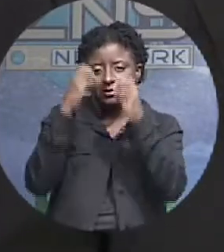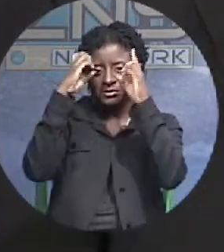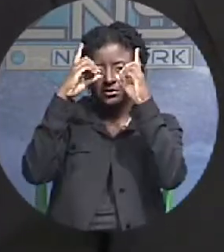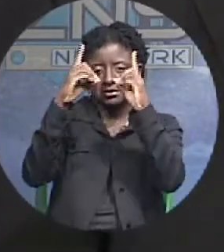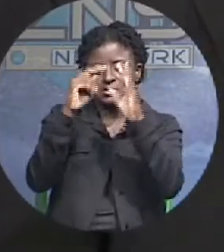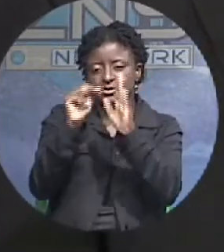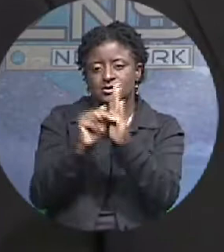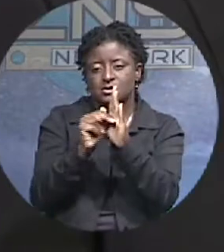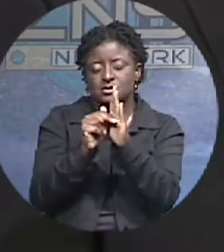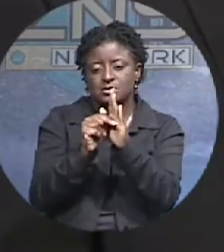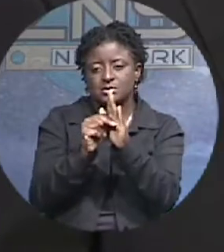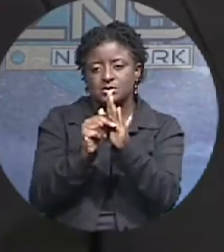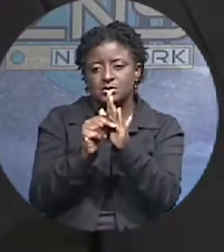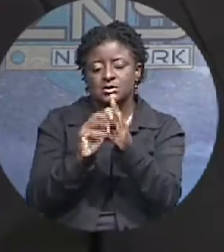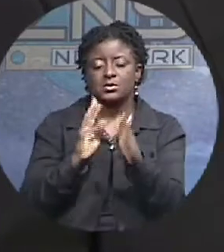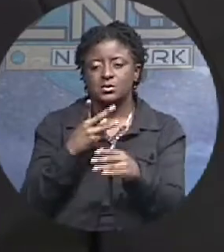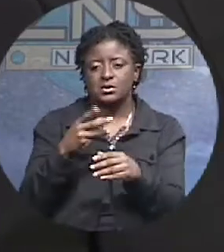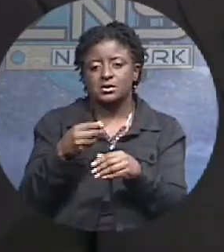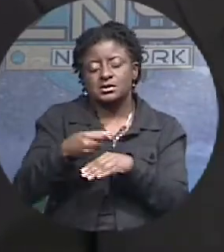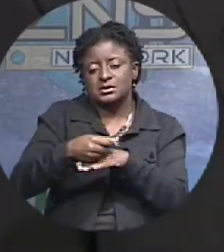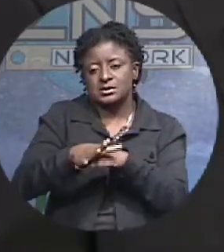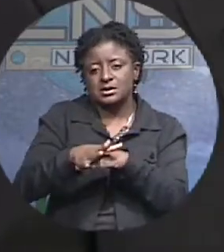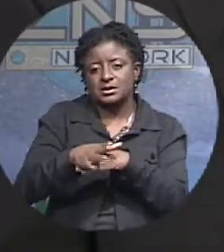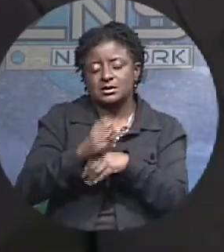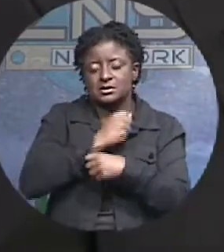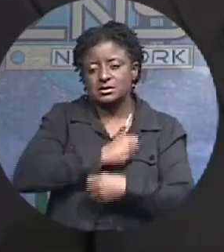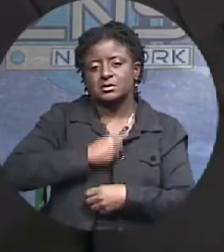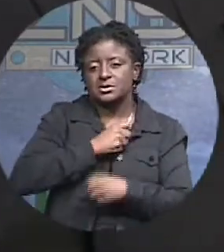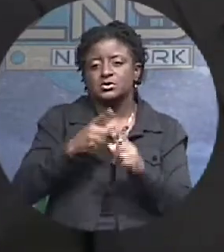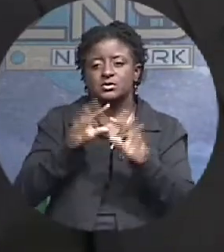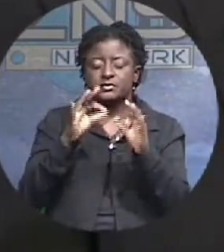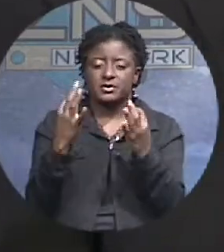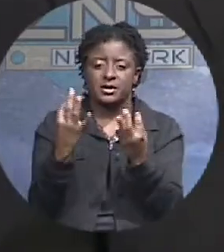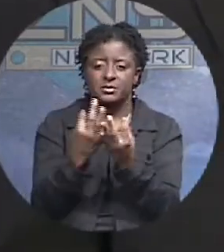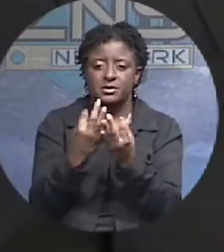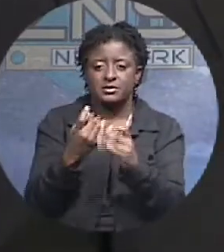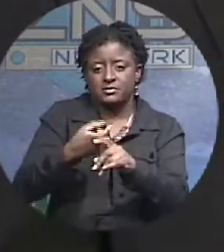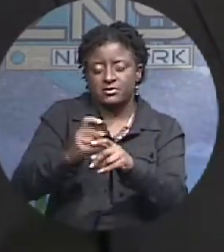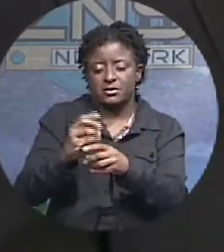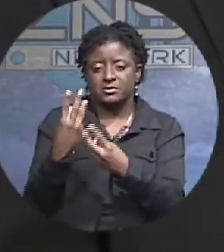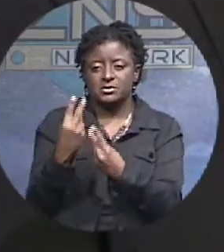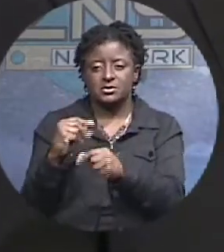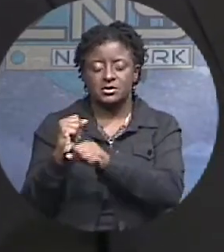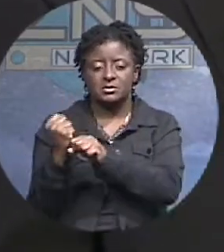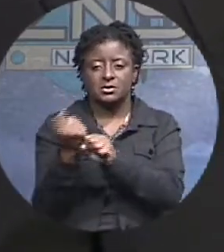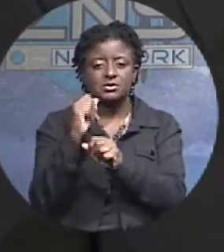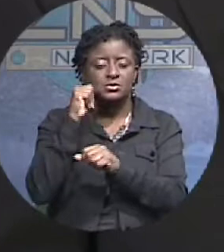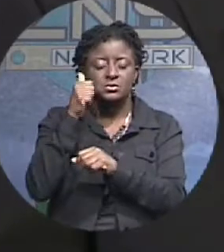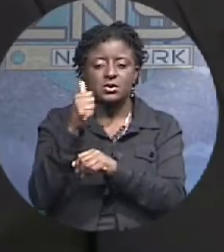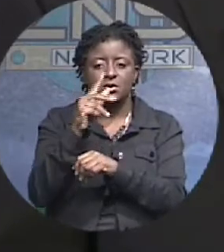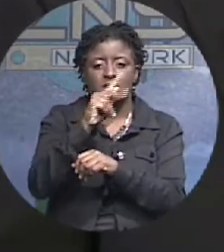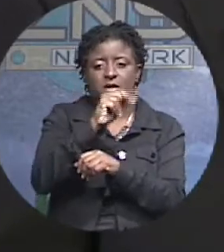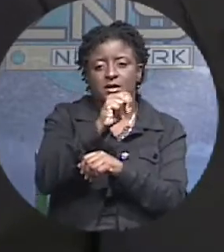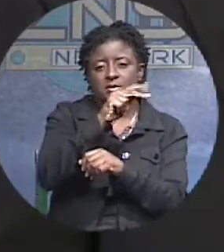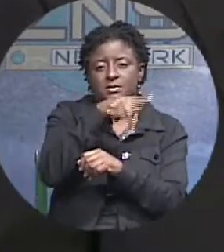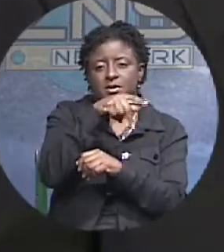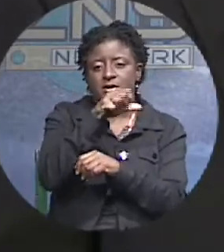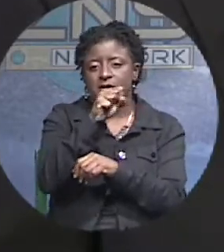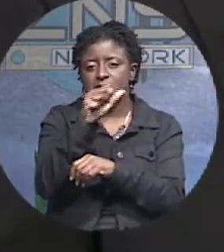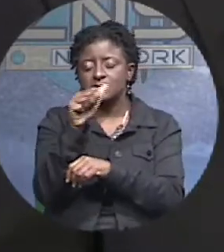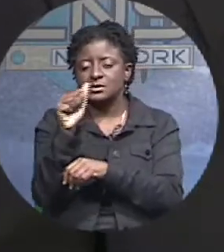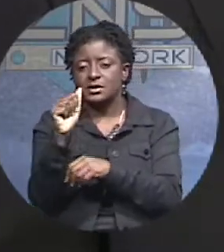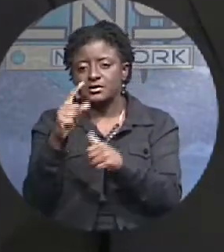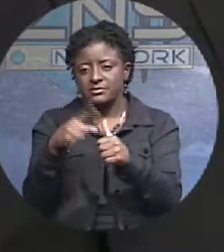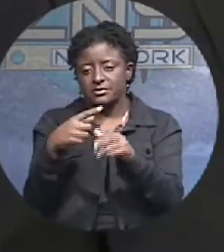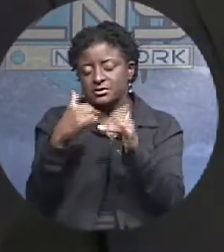of the ZNS Total Sports team, we send our sympathy to the family. And from softball, come tomorrow, the New Providence Softball Association first round